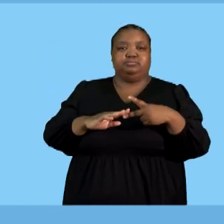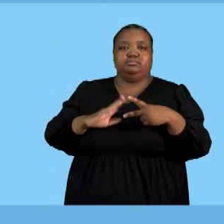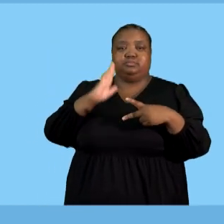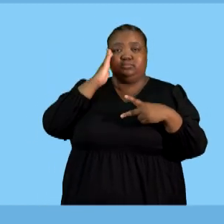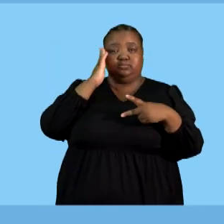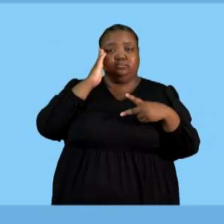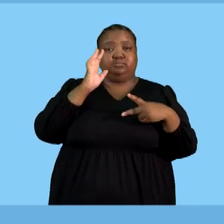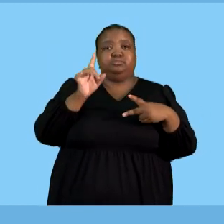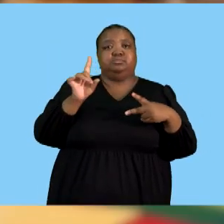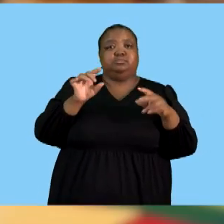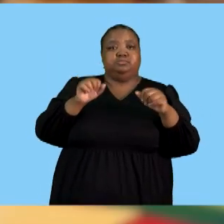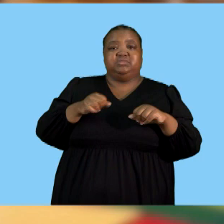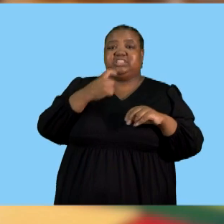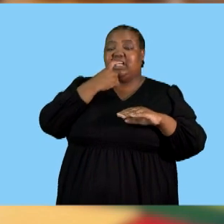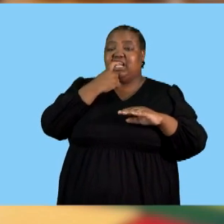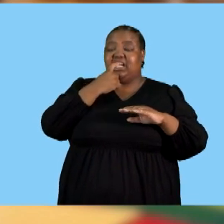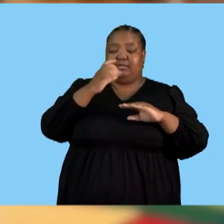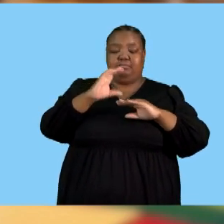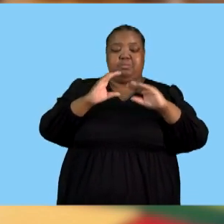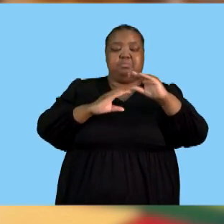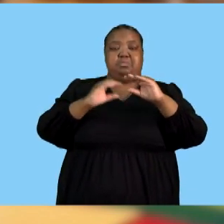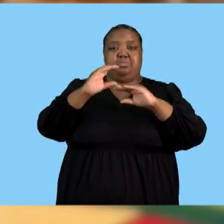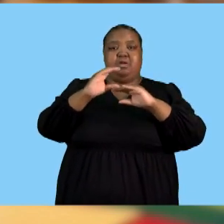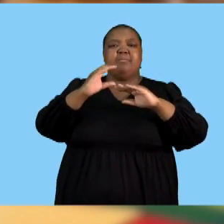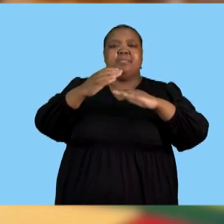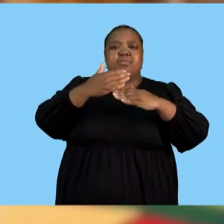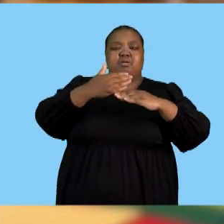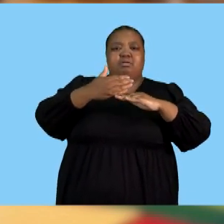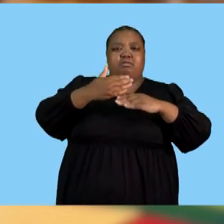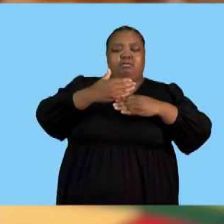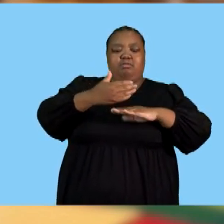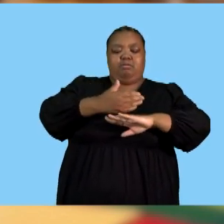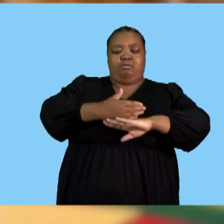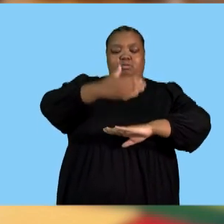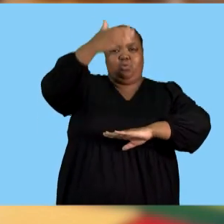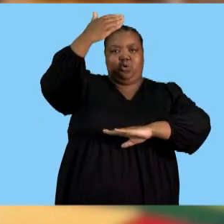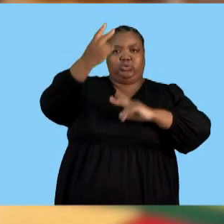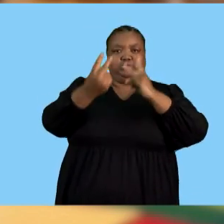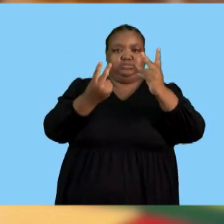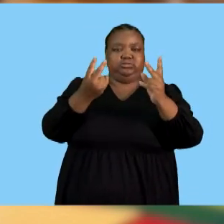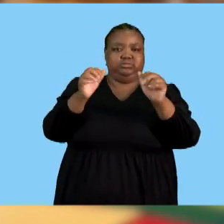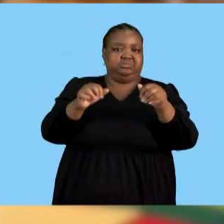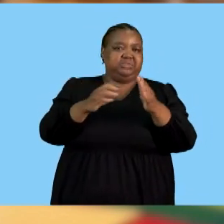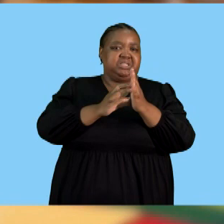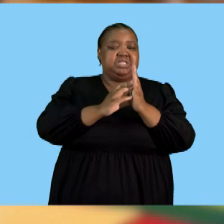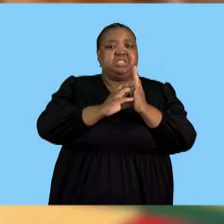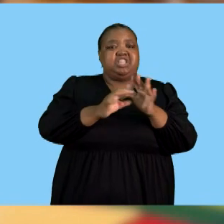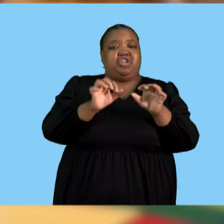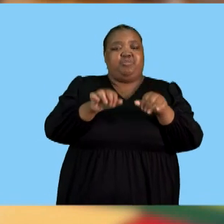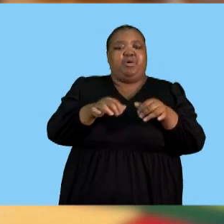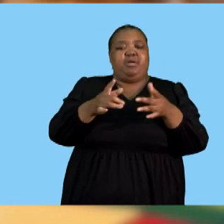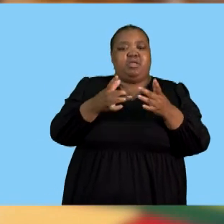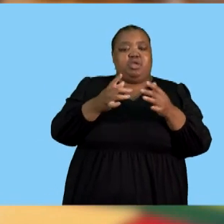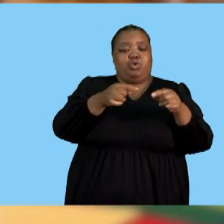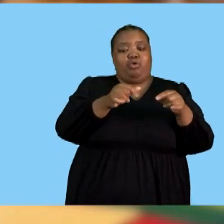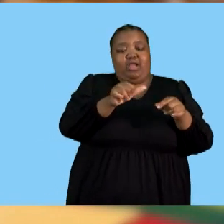Number 2, we know that we cannot see through a brick wall whenever, let's say now you are in a different room and your brother or